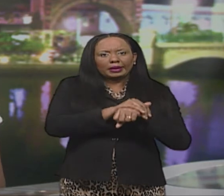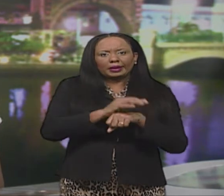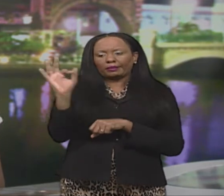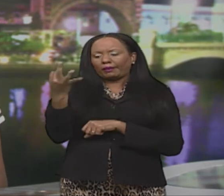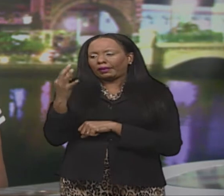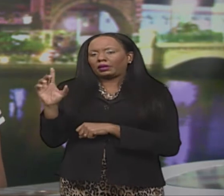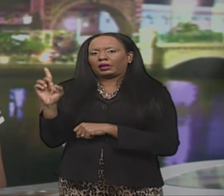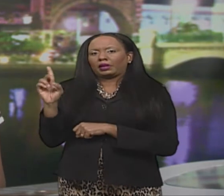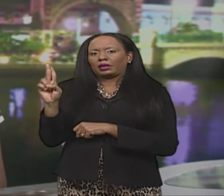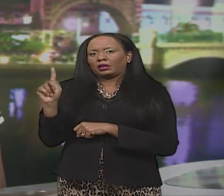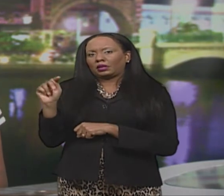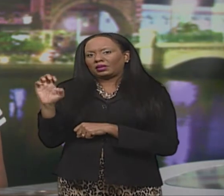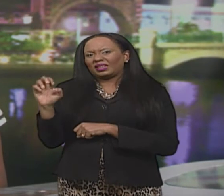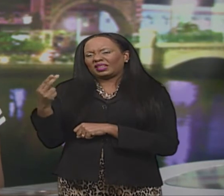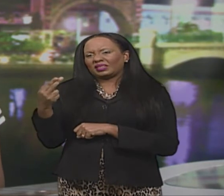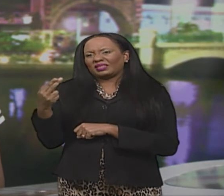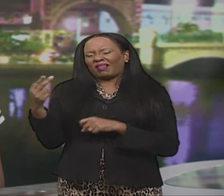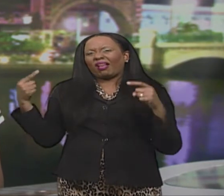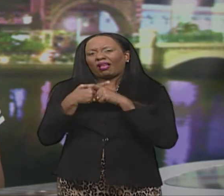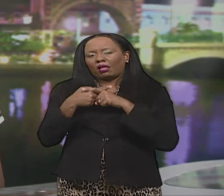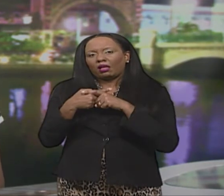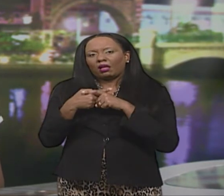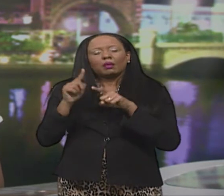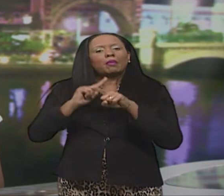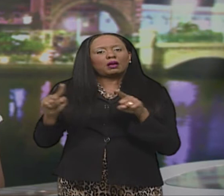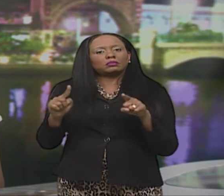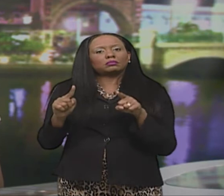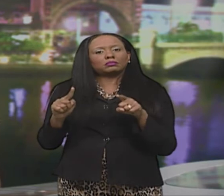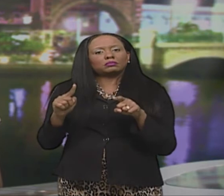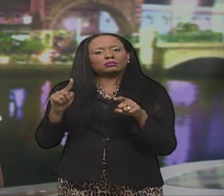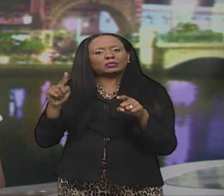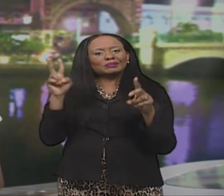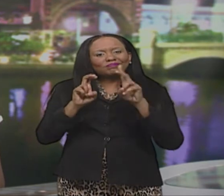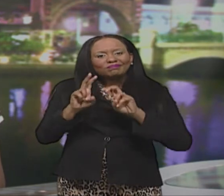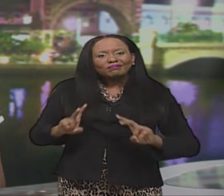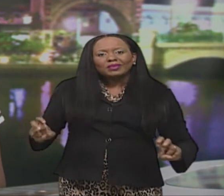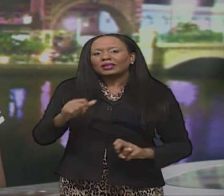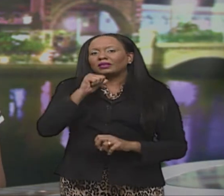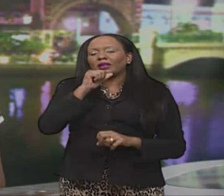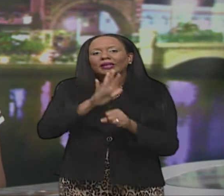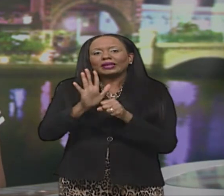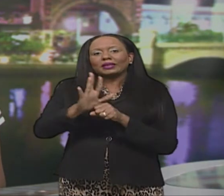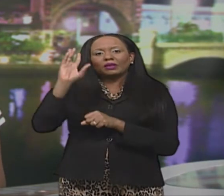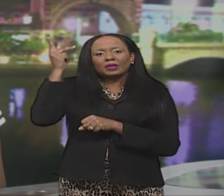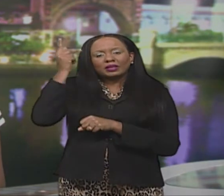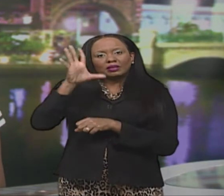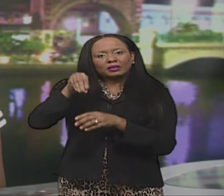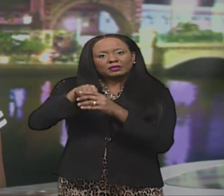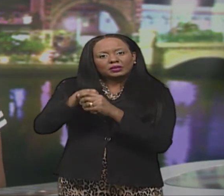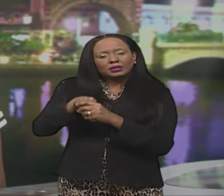be an issue. She says, however, a study done highlights insufficient political investment as a major challenge.